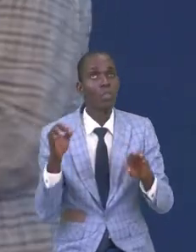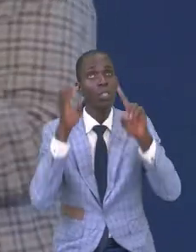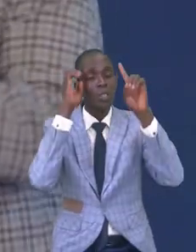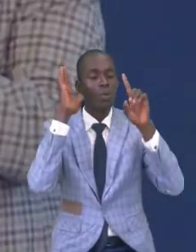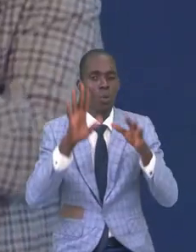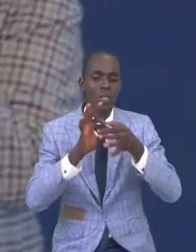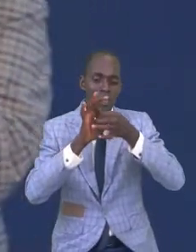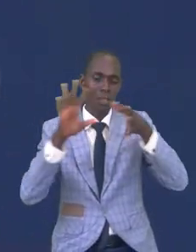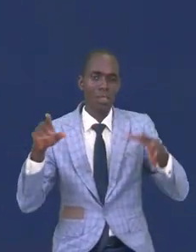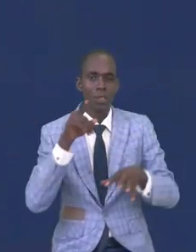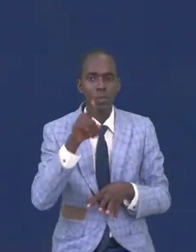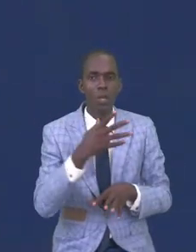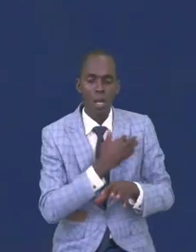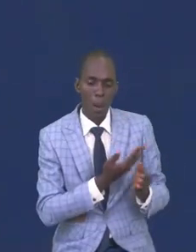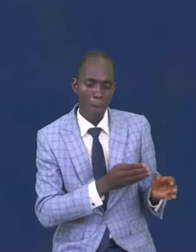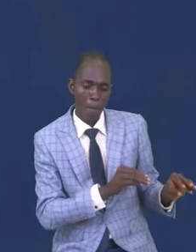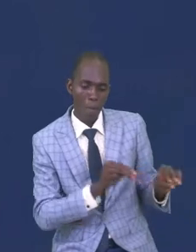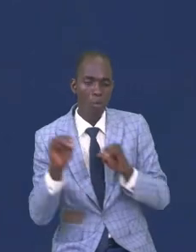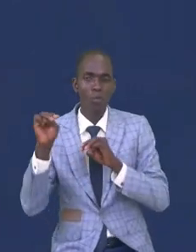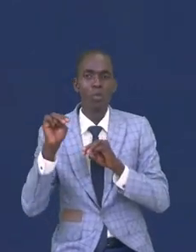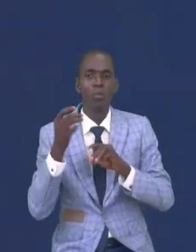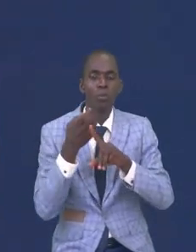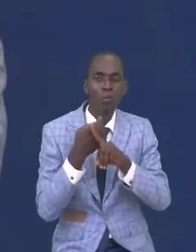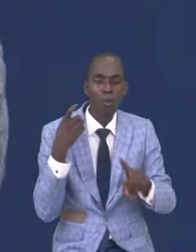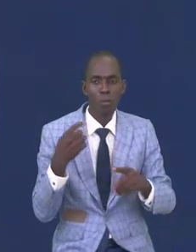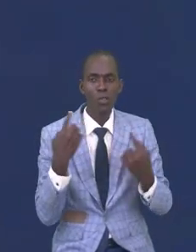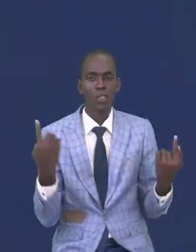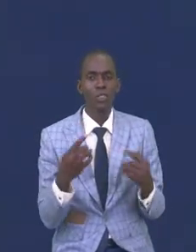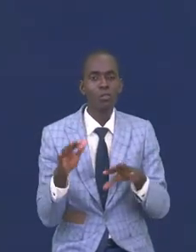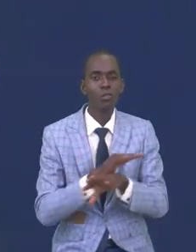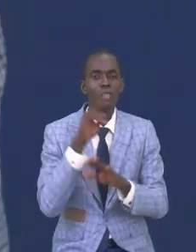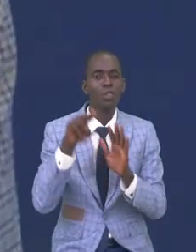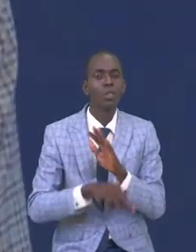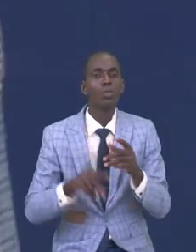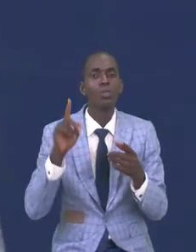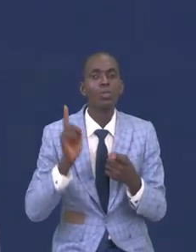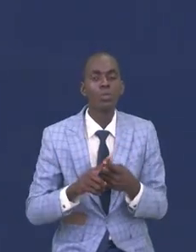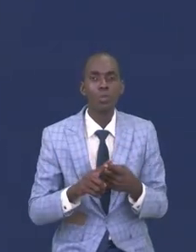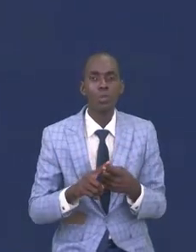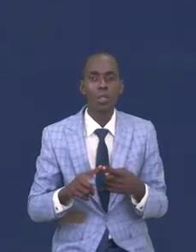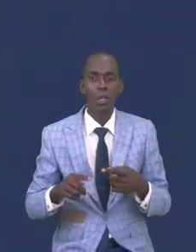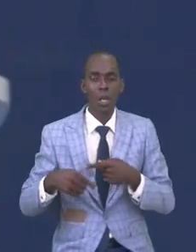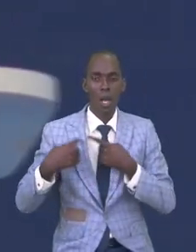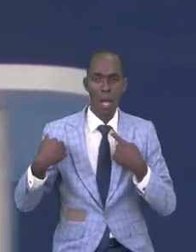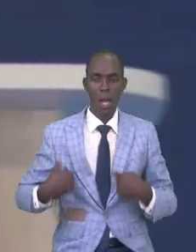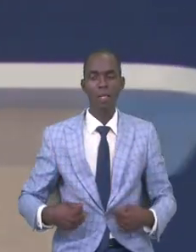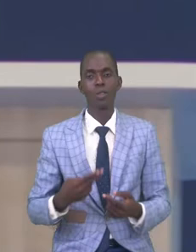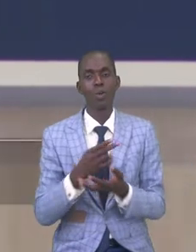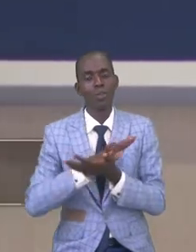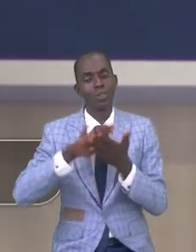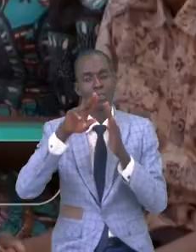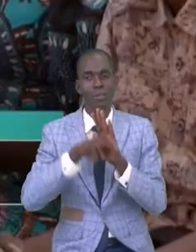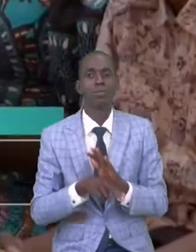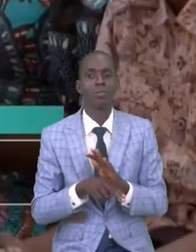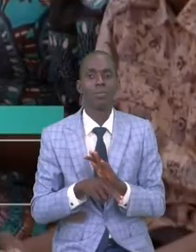you and move you on from sinfulness to heart holiness. Heart